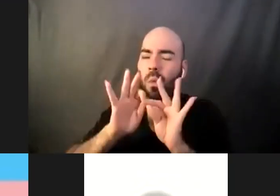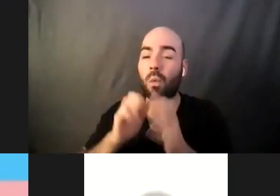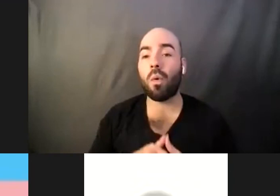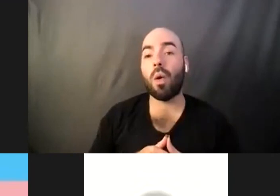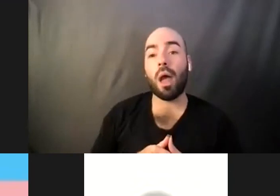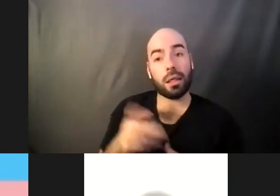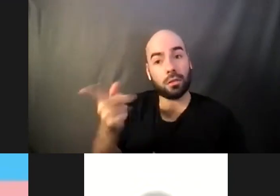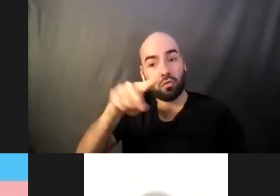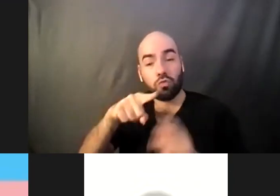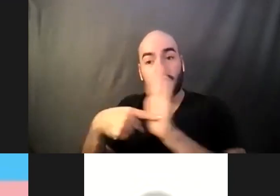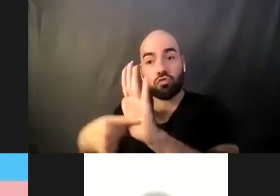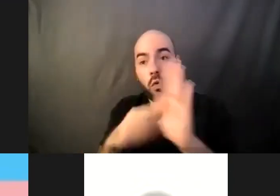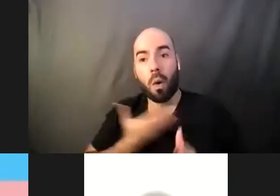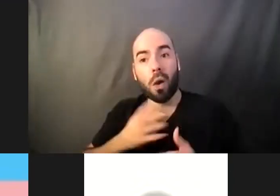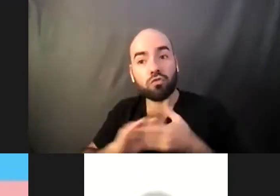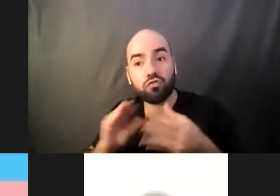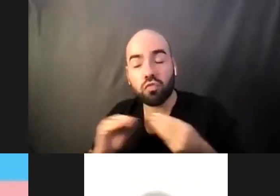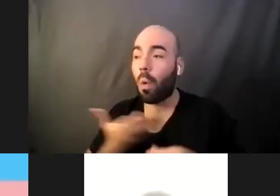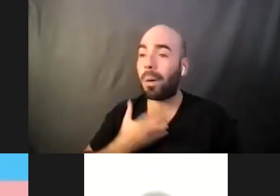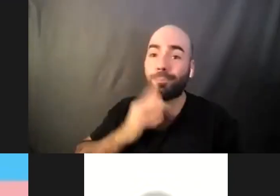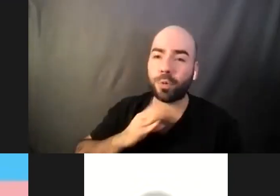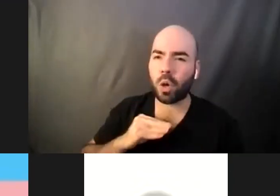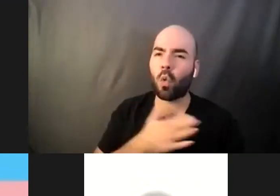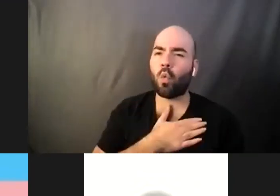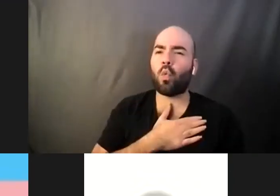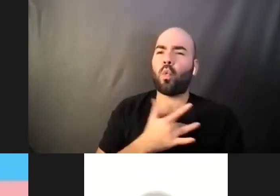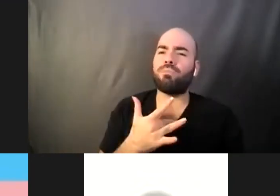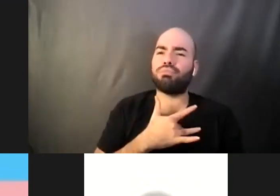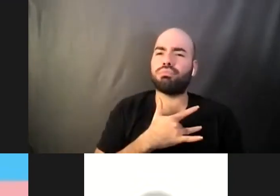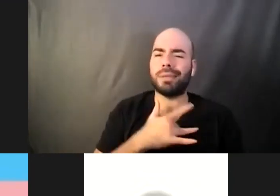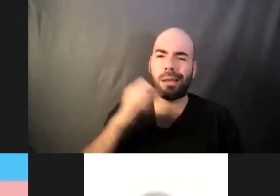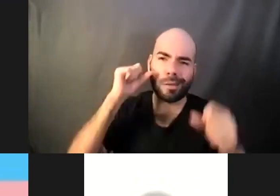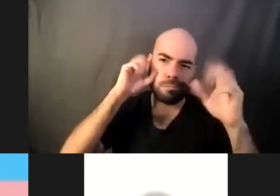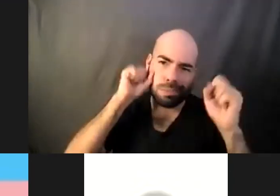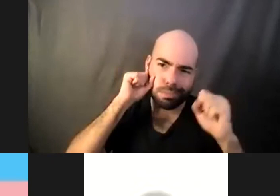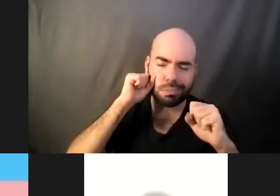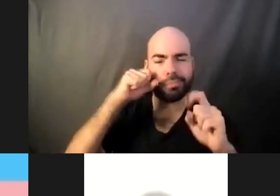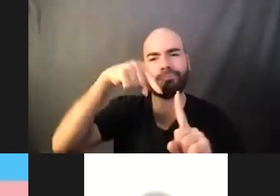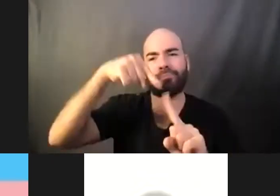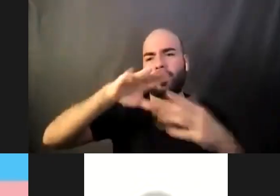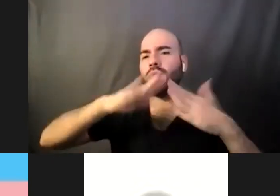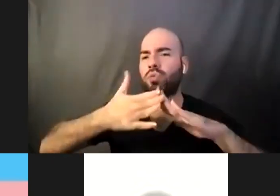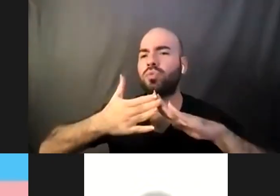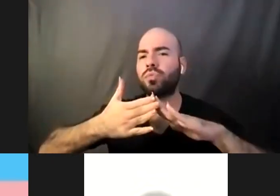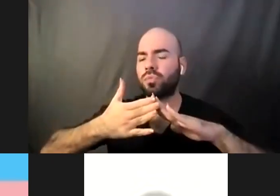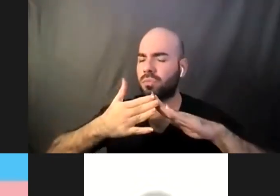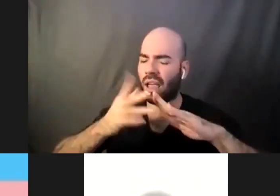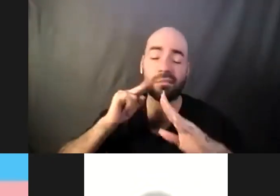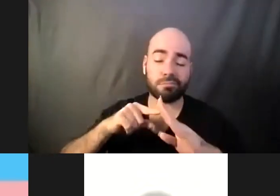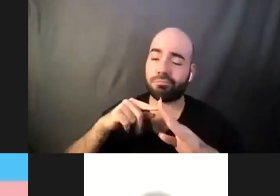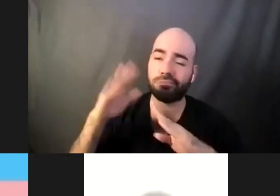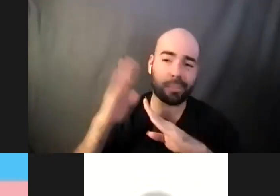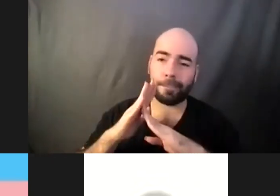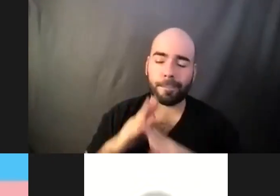that, like, you know, it's amazing, and it's all community. And I think that's amazing. And, you